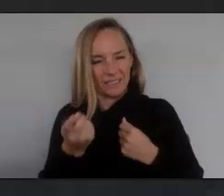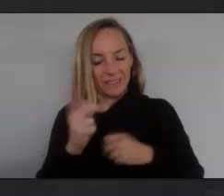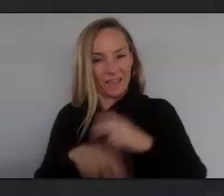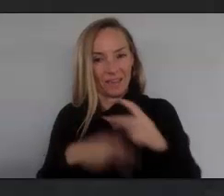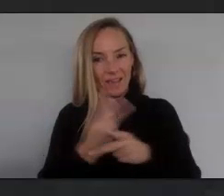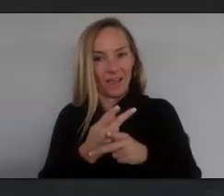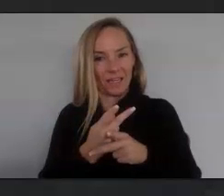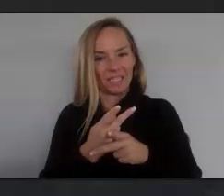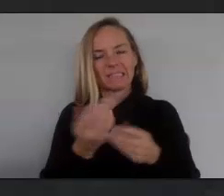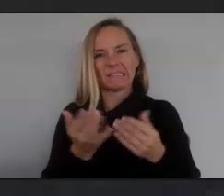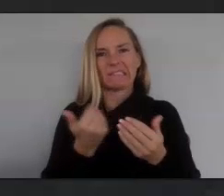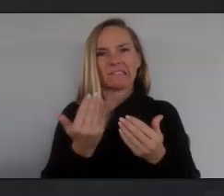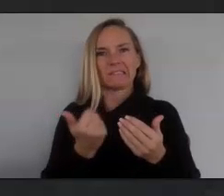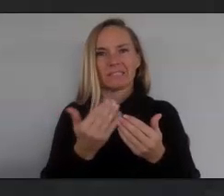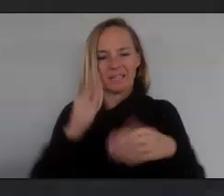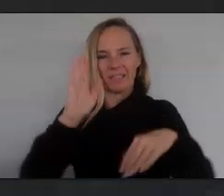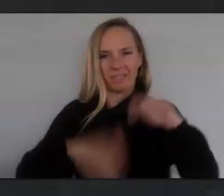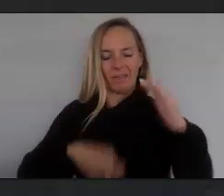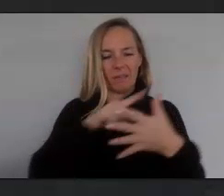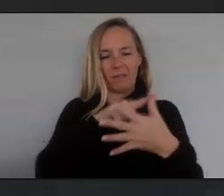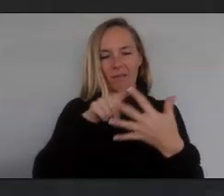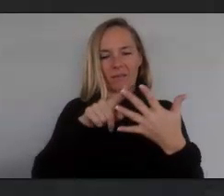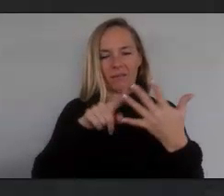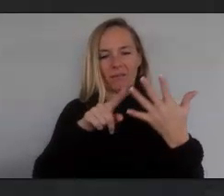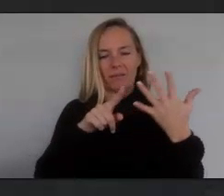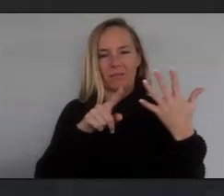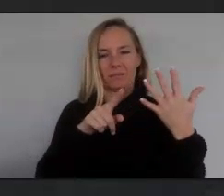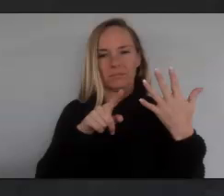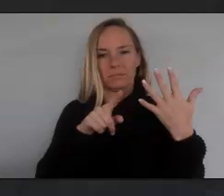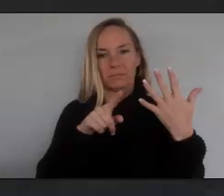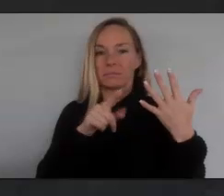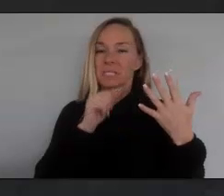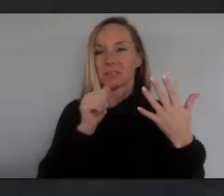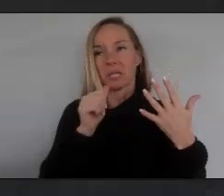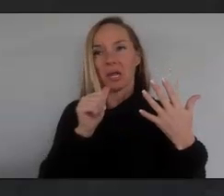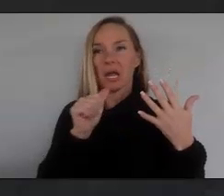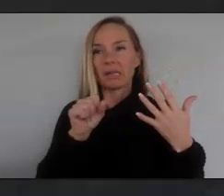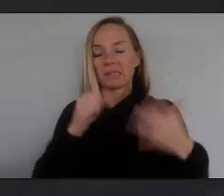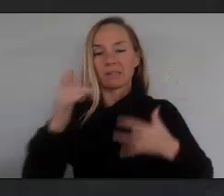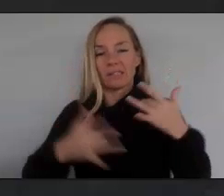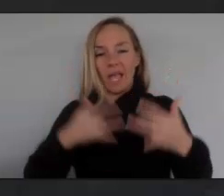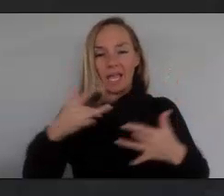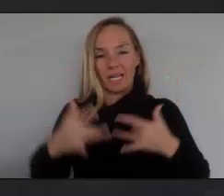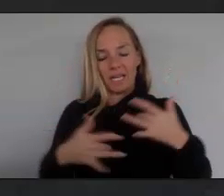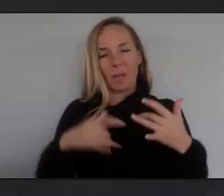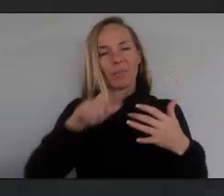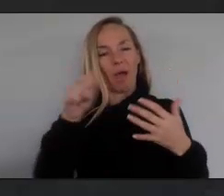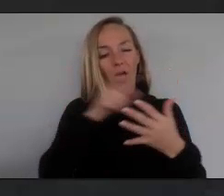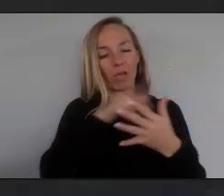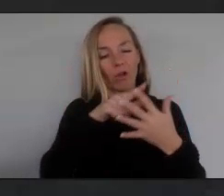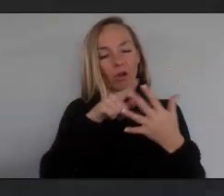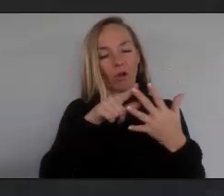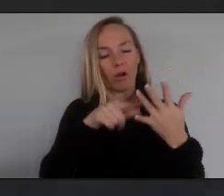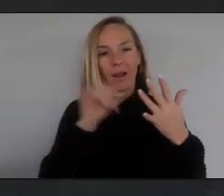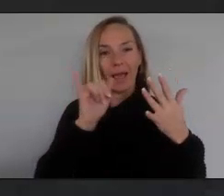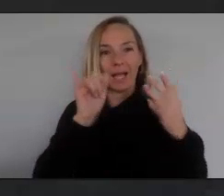hook is simpler than all the others above it, and not quite as exciting as the others. But some of the other types of hooks above,